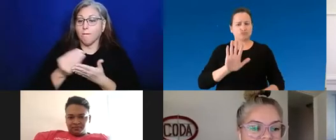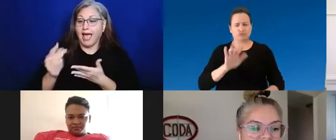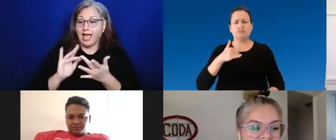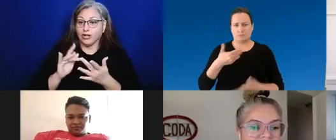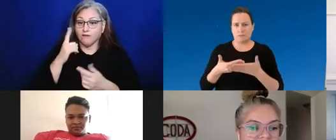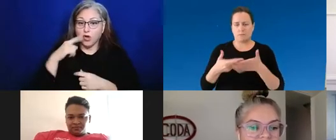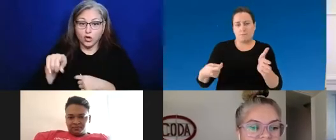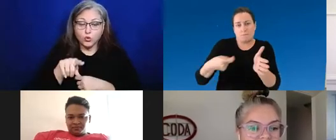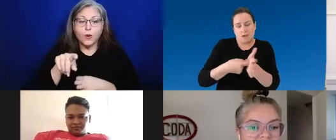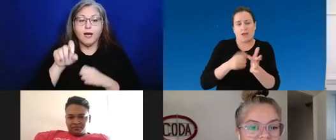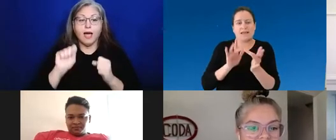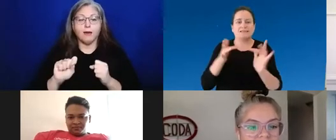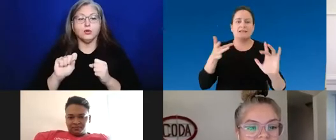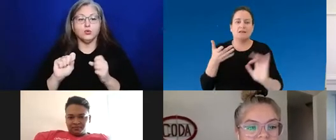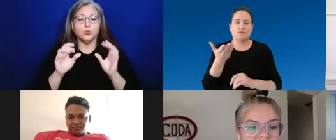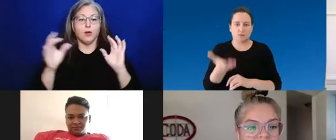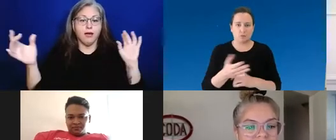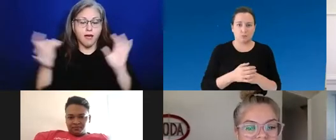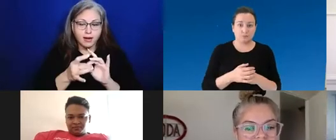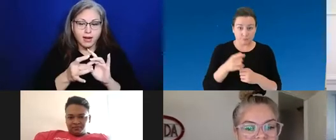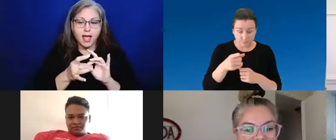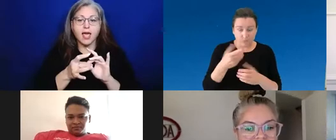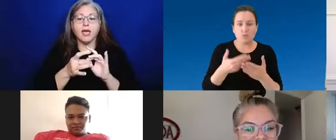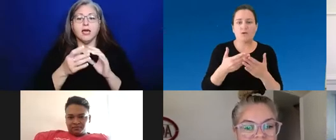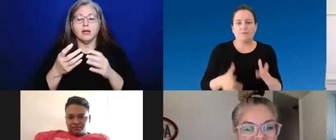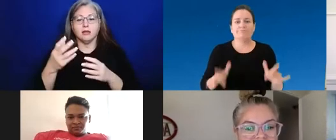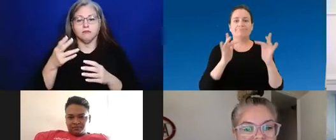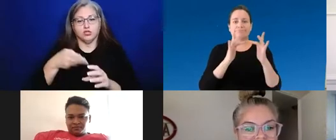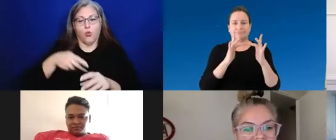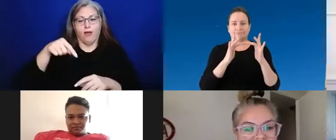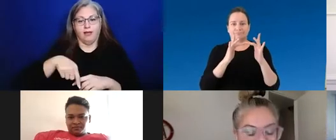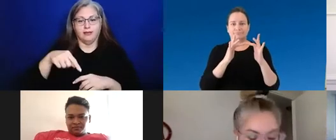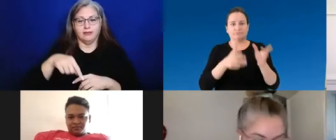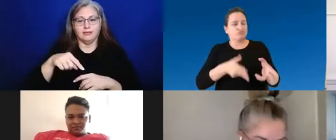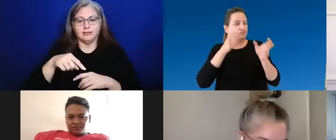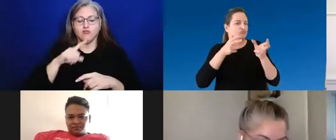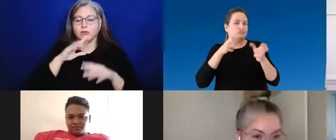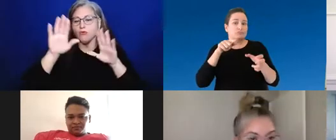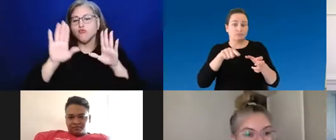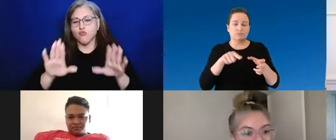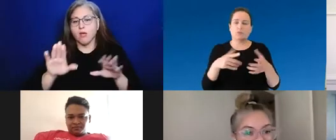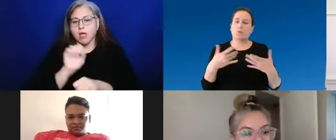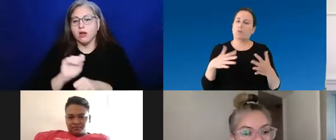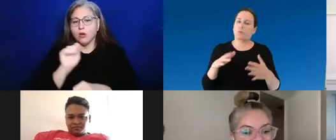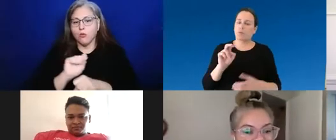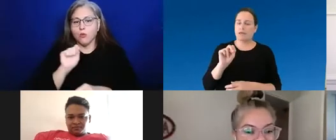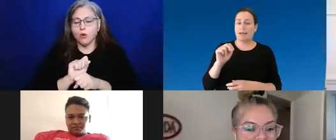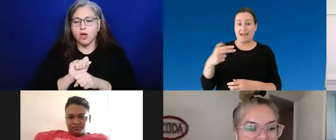that you'll be able to connect into this, you know, a phenomenal work that Nancy and